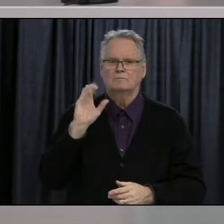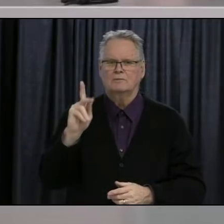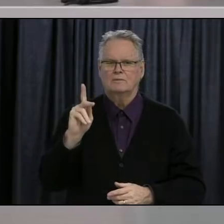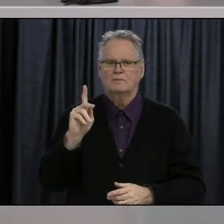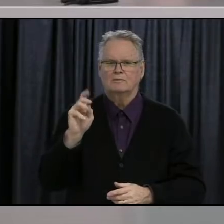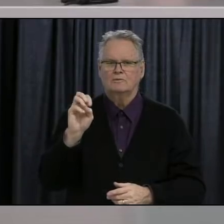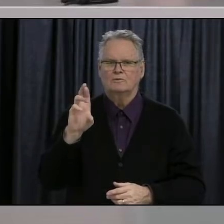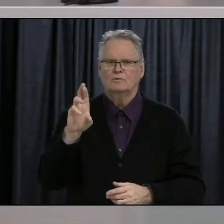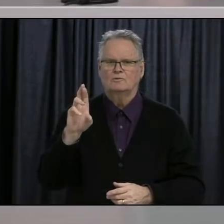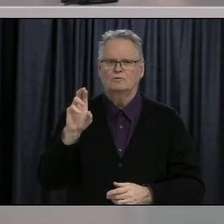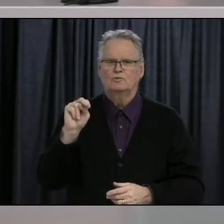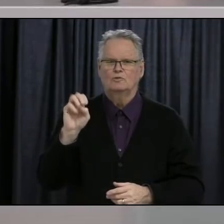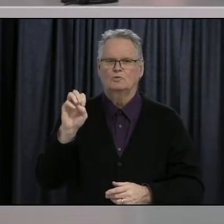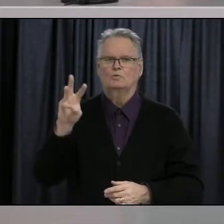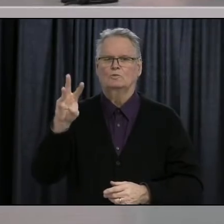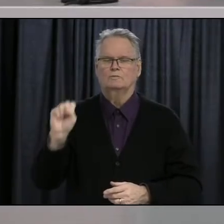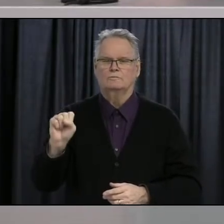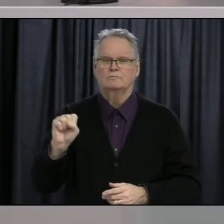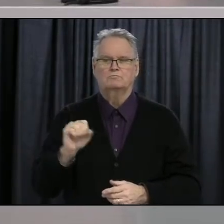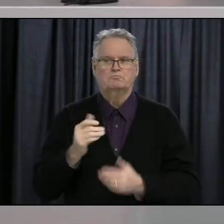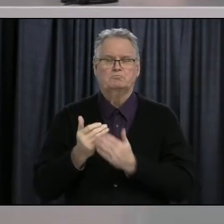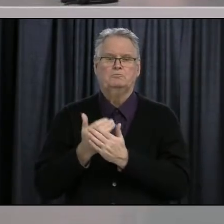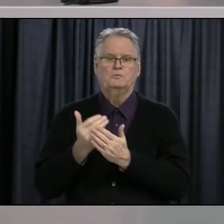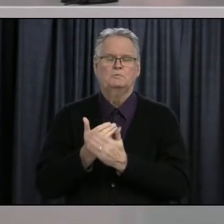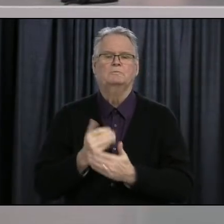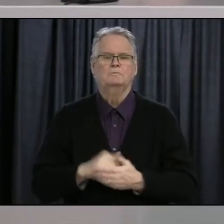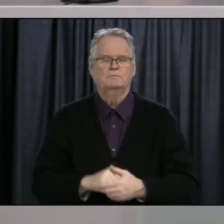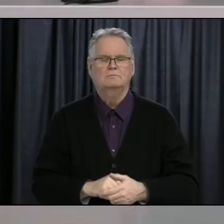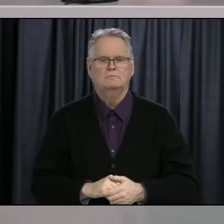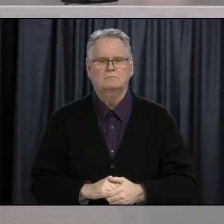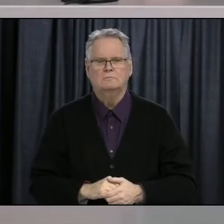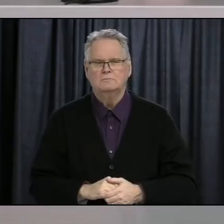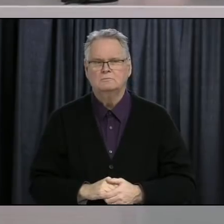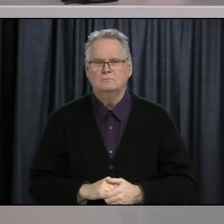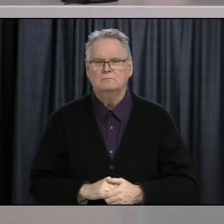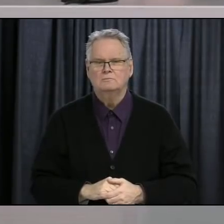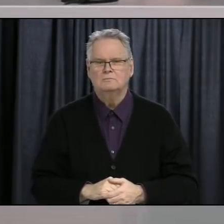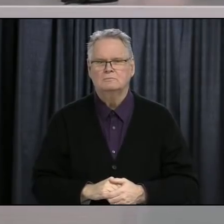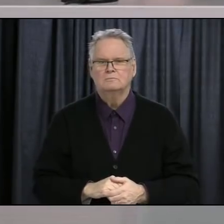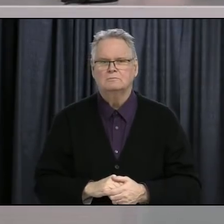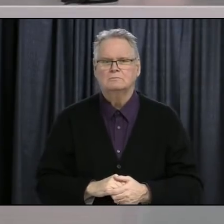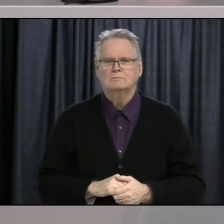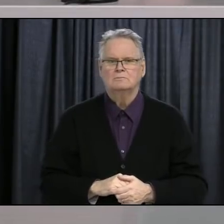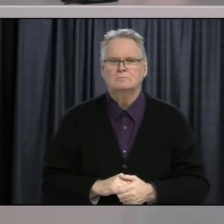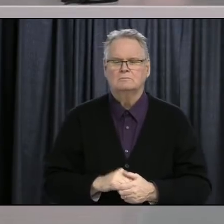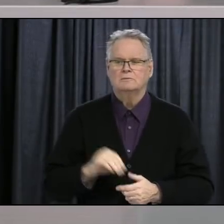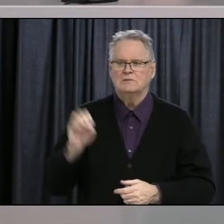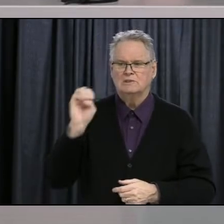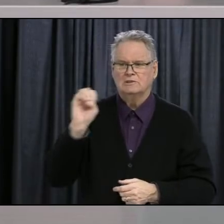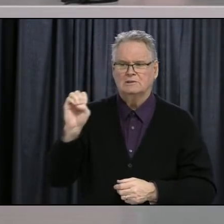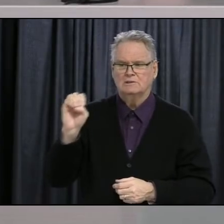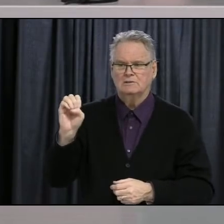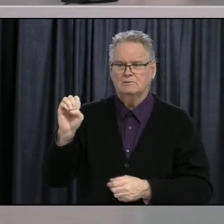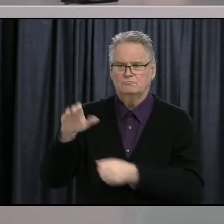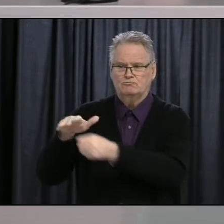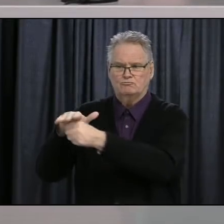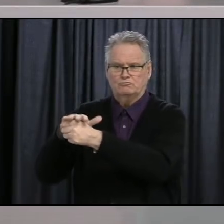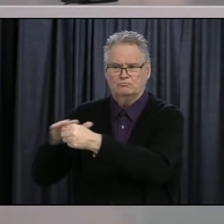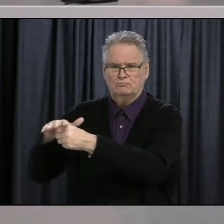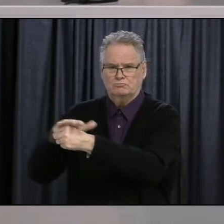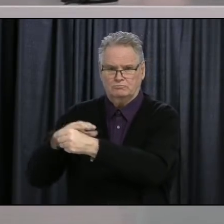Regarding the outbreak in the metro region, what data was collected, if any, in regards to the